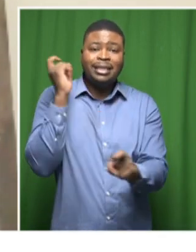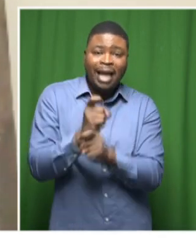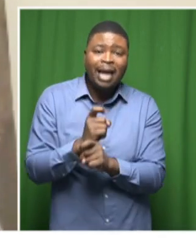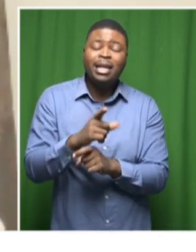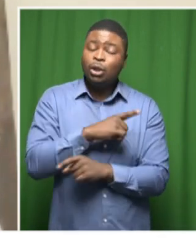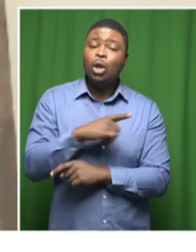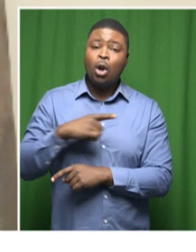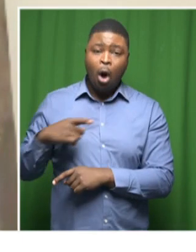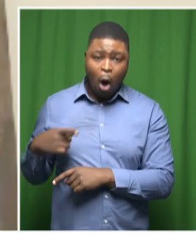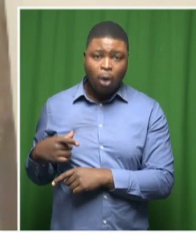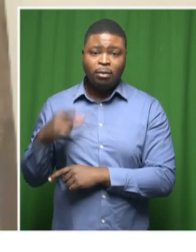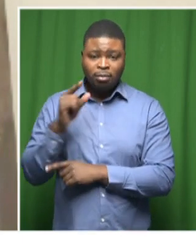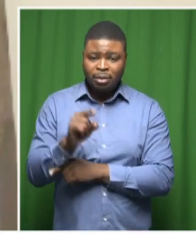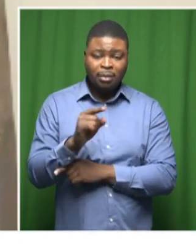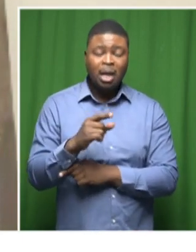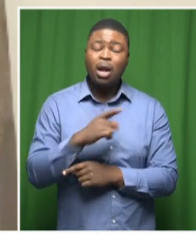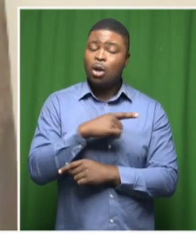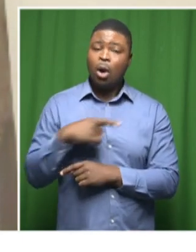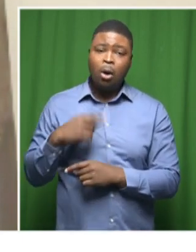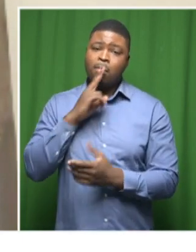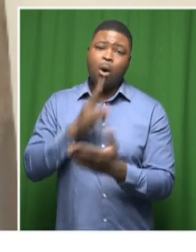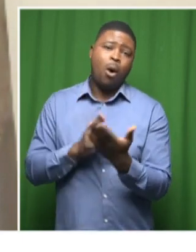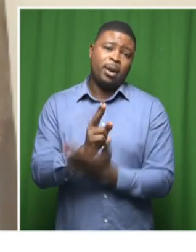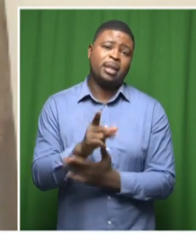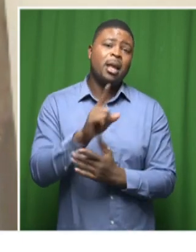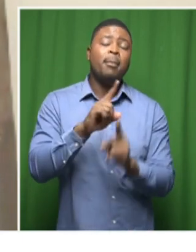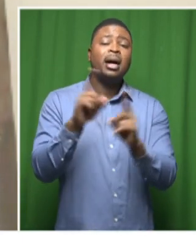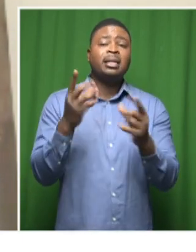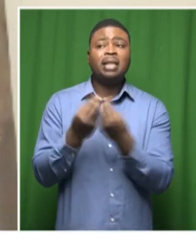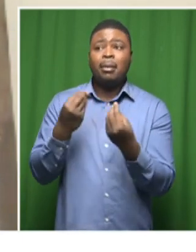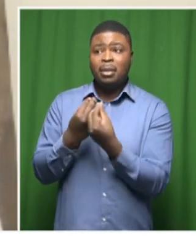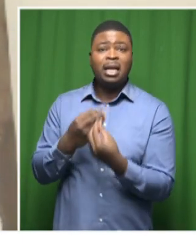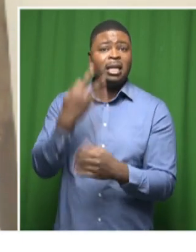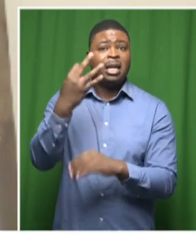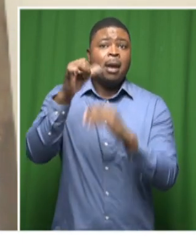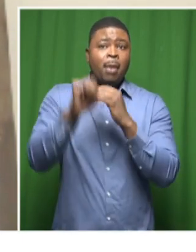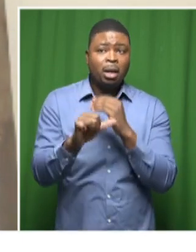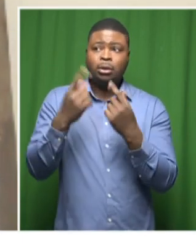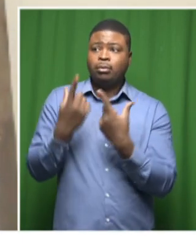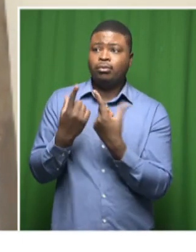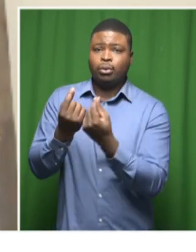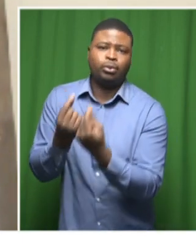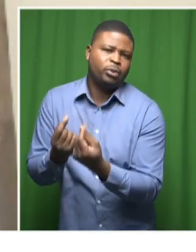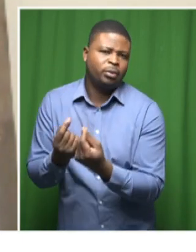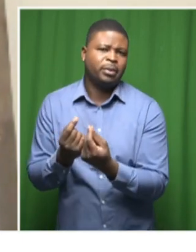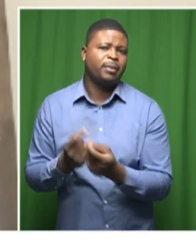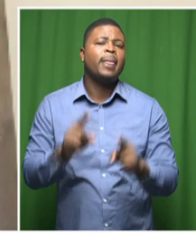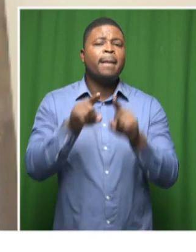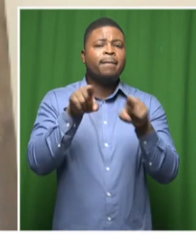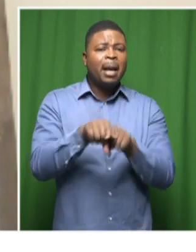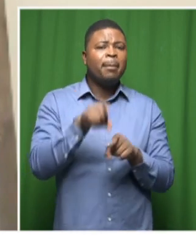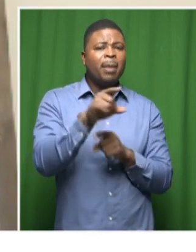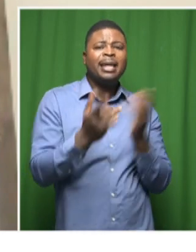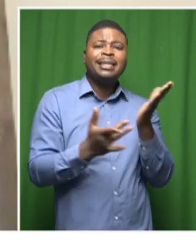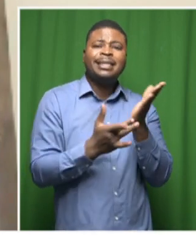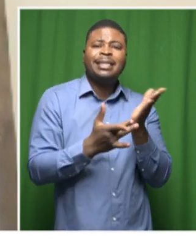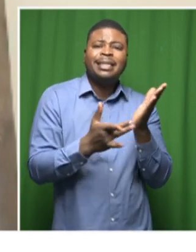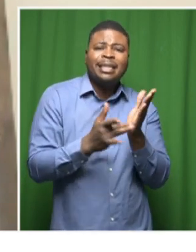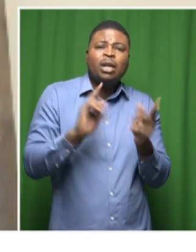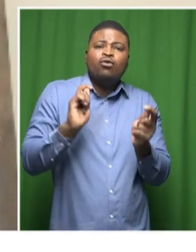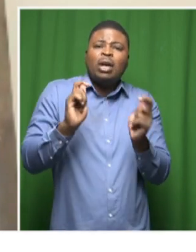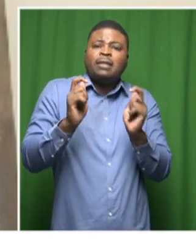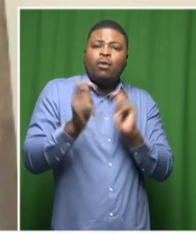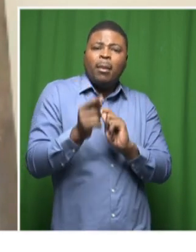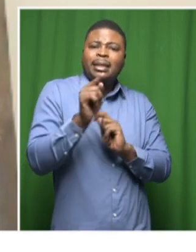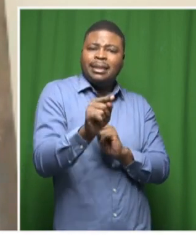technology and innovation. It really does. It's not a 3-month course that you can go on. So even the notion of digital transformation in any of the industries we're